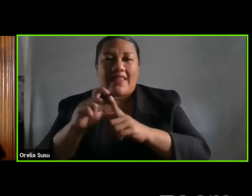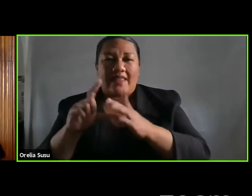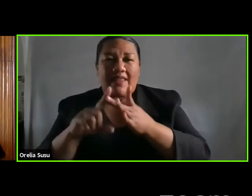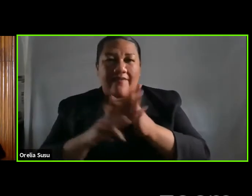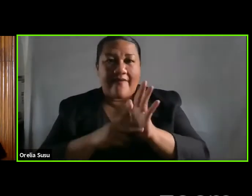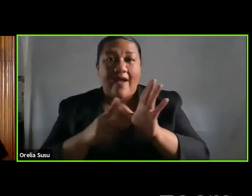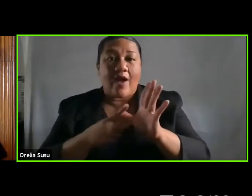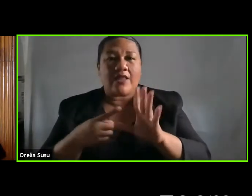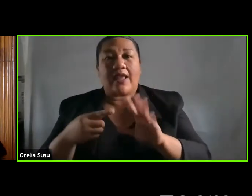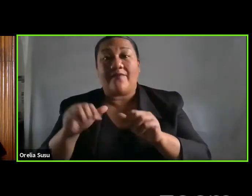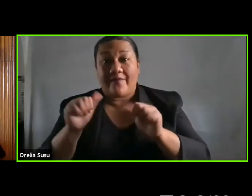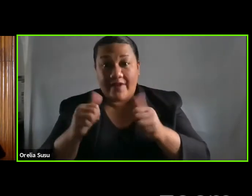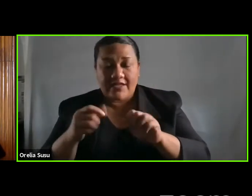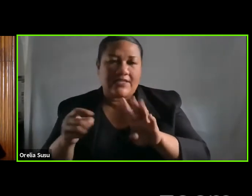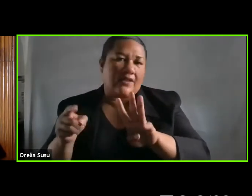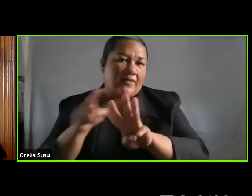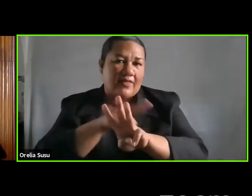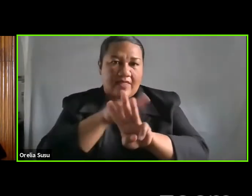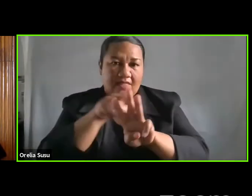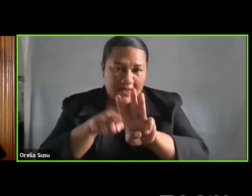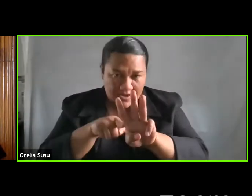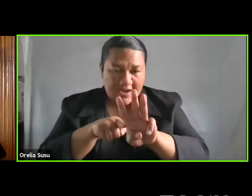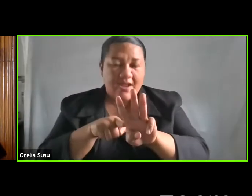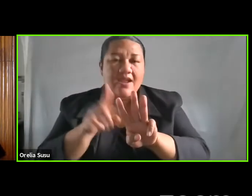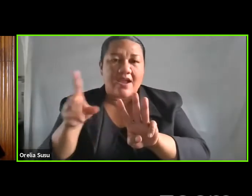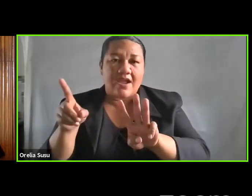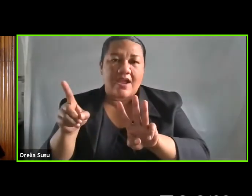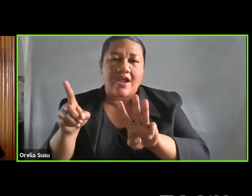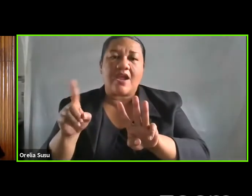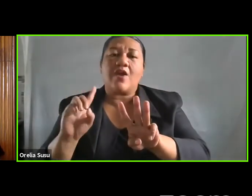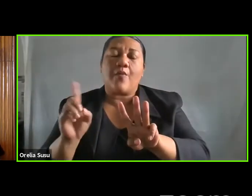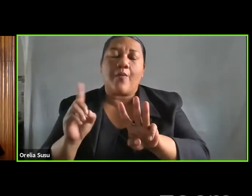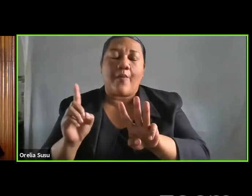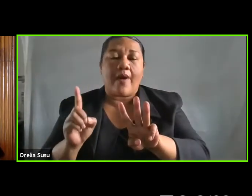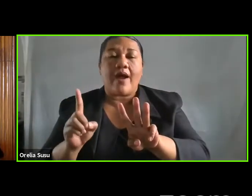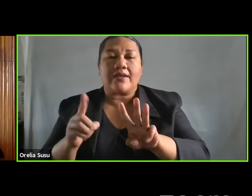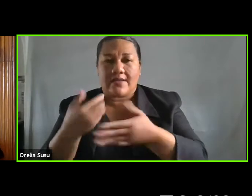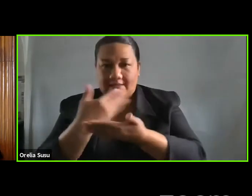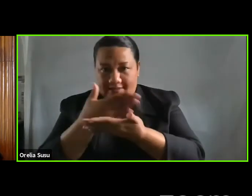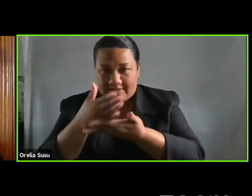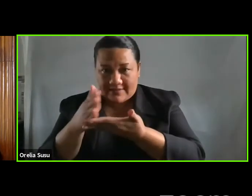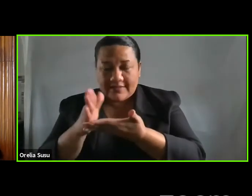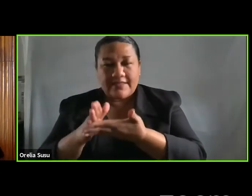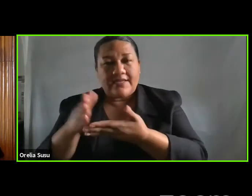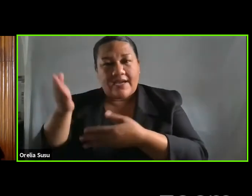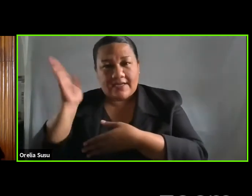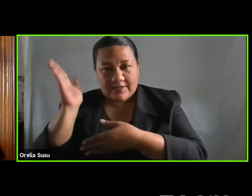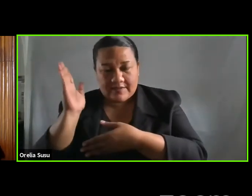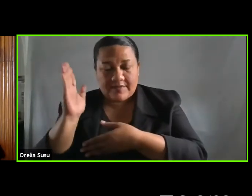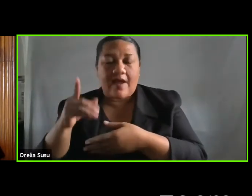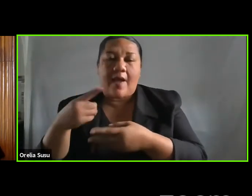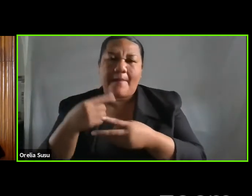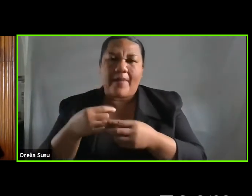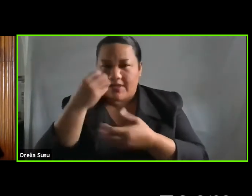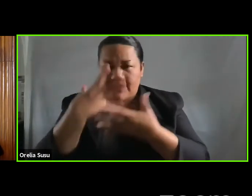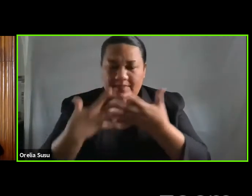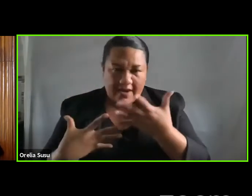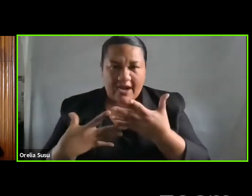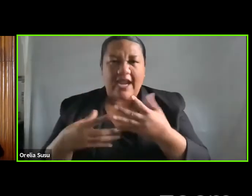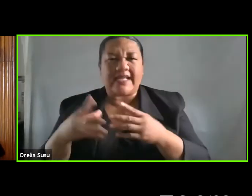who will be sharing with us the experience of the work that they're doing and some of the concept that feminists has been